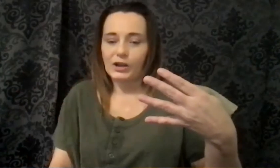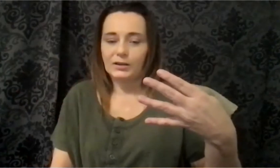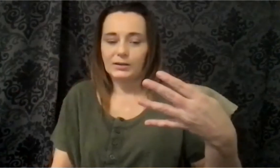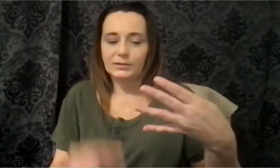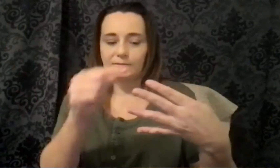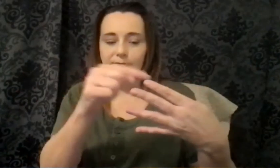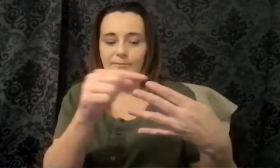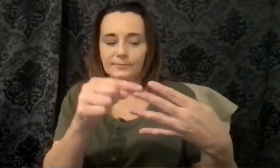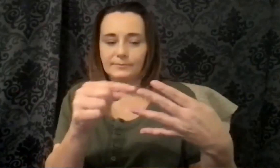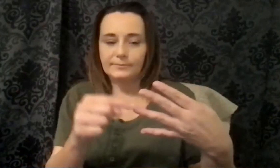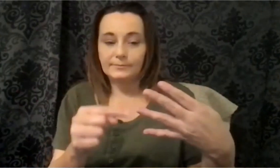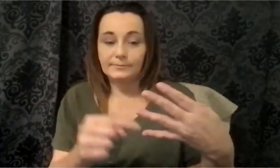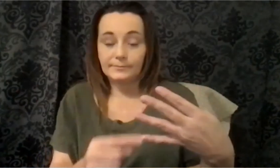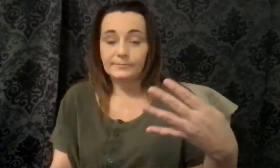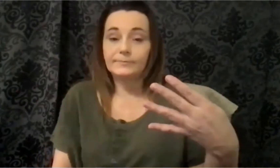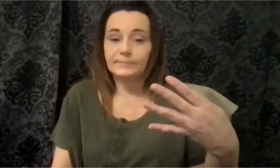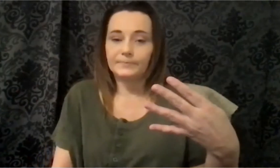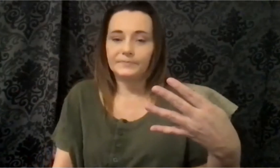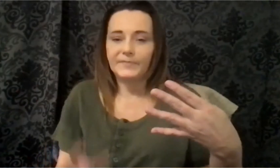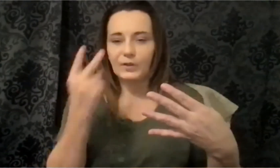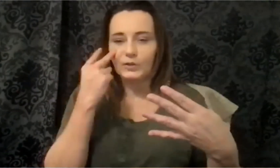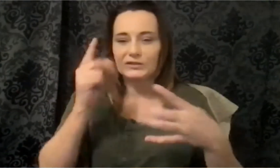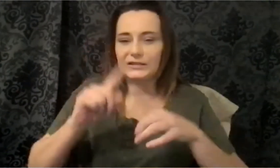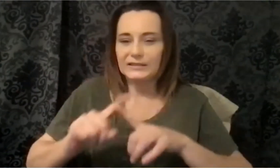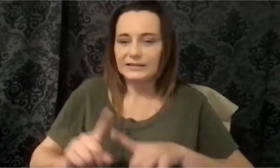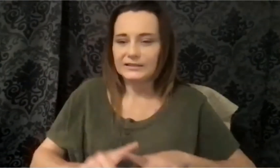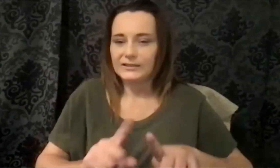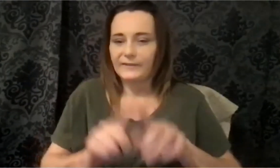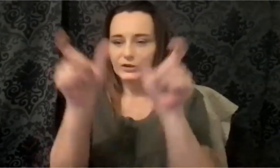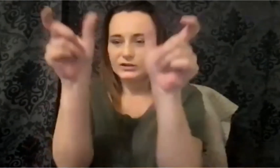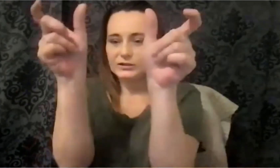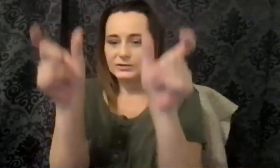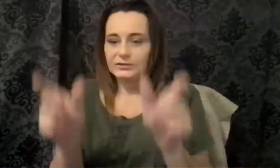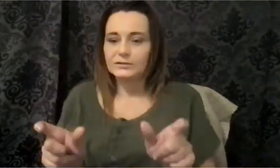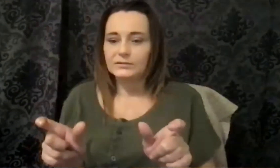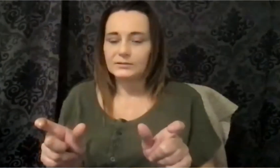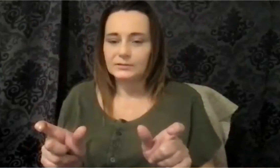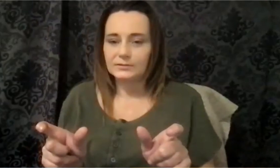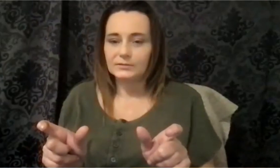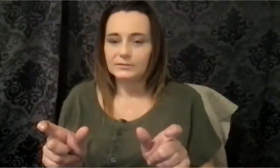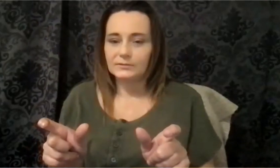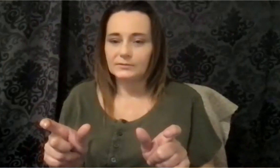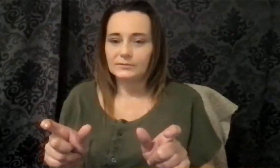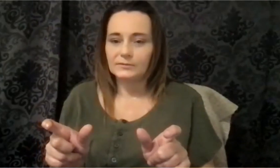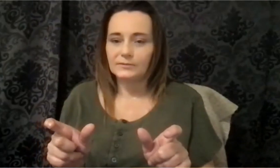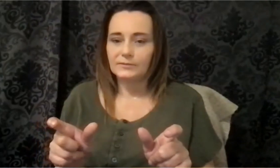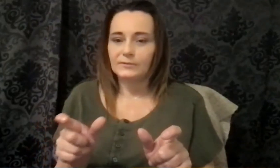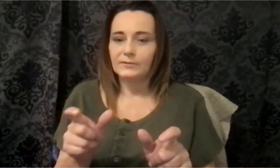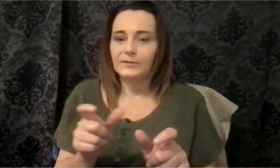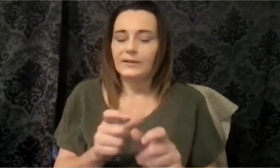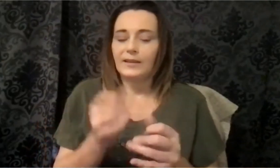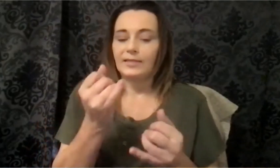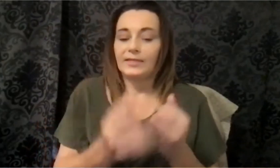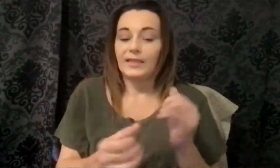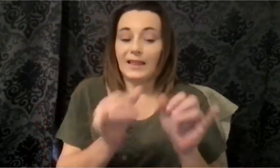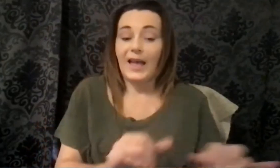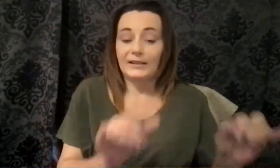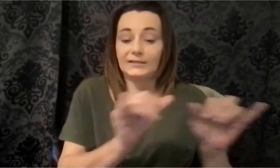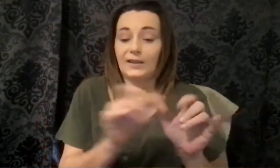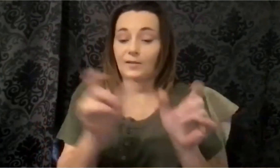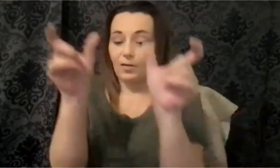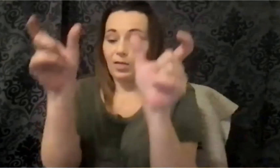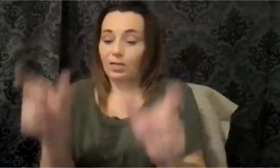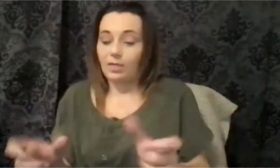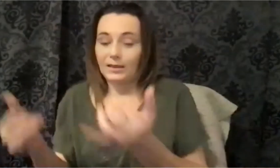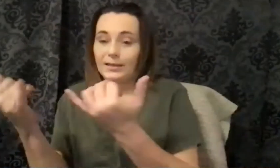see the differences there in the chart between from the last cycle to this cycle. So